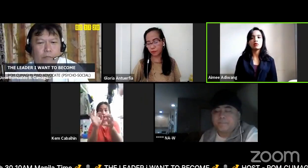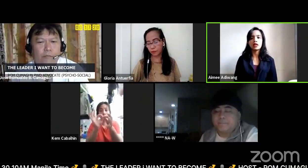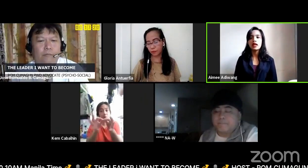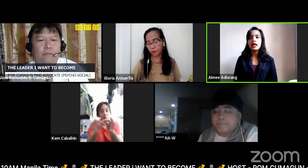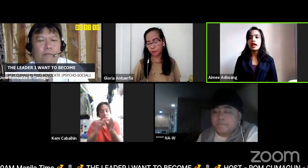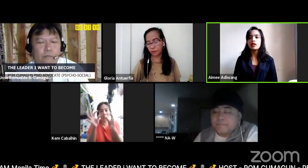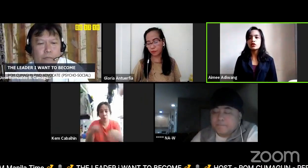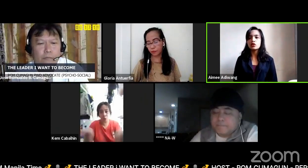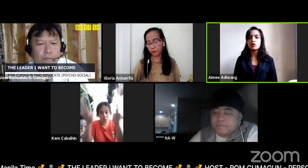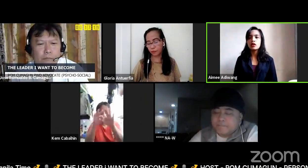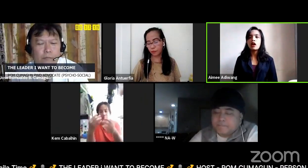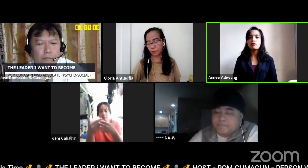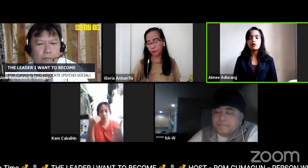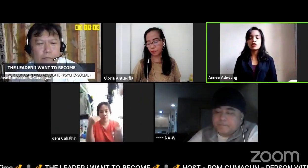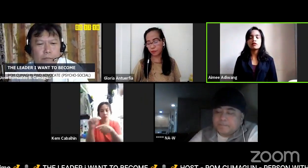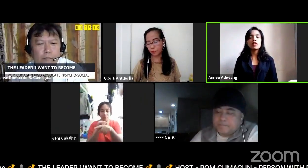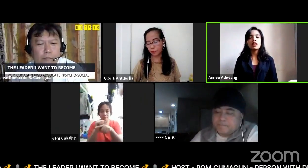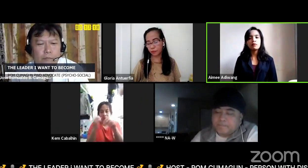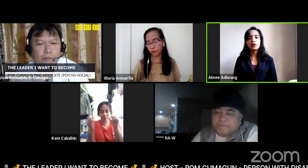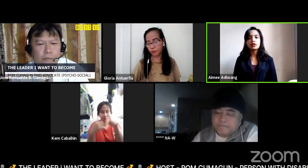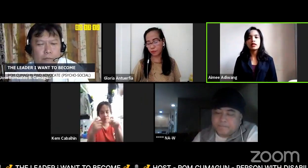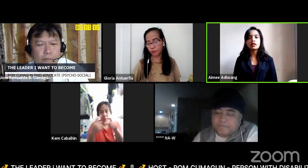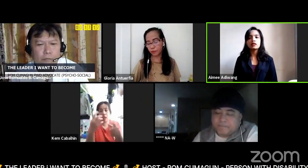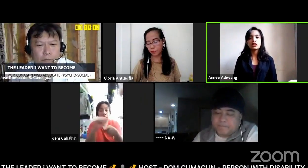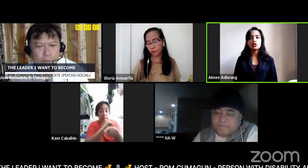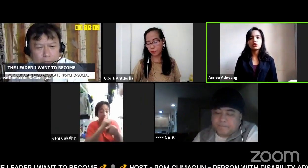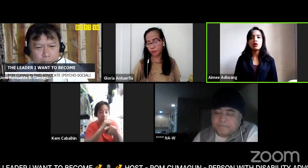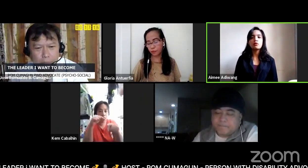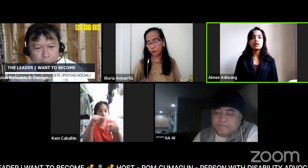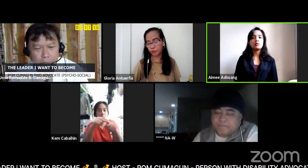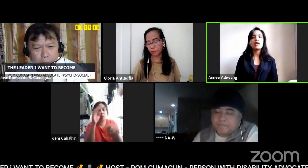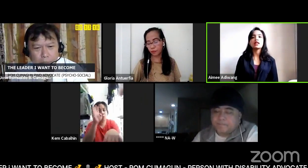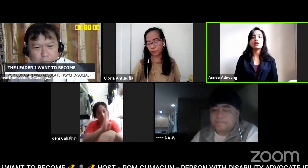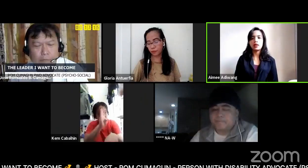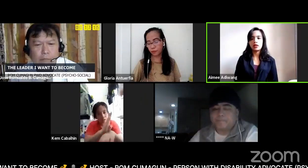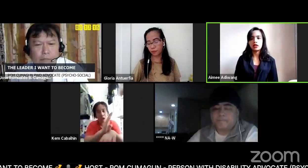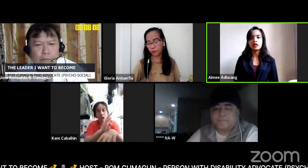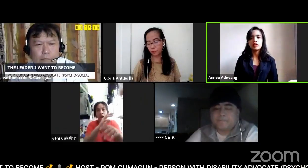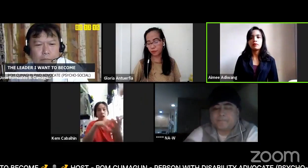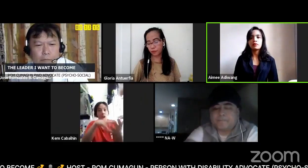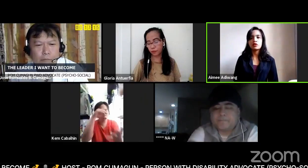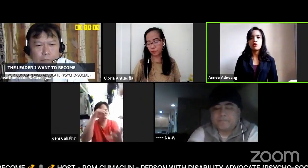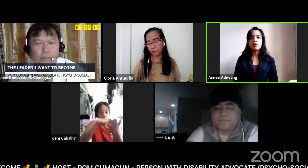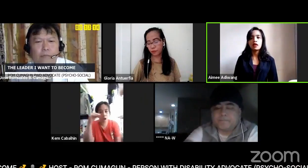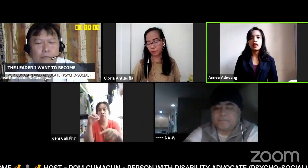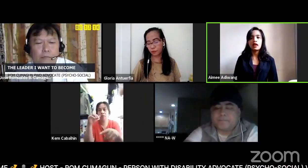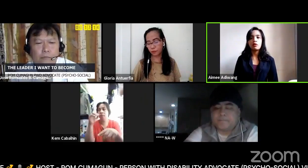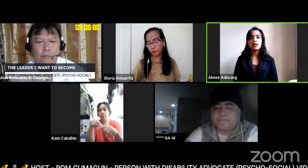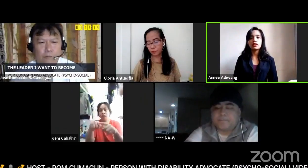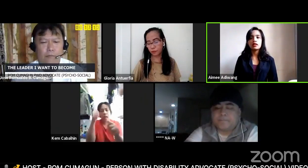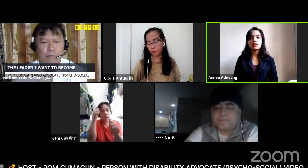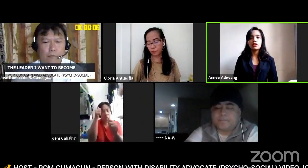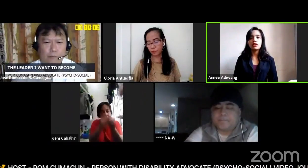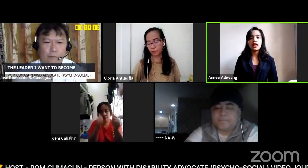is and the word. And also, of course, very important, there should always be an interpreter. So